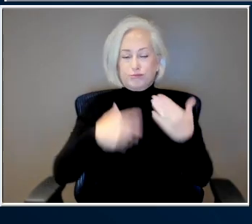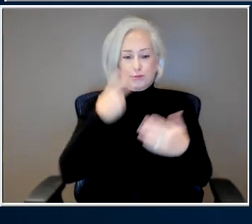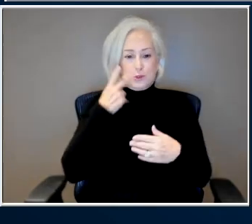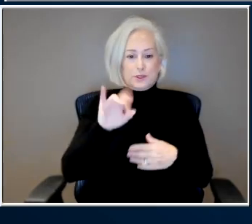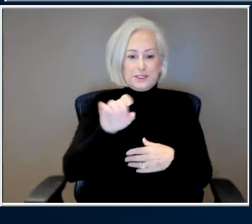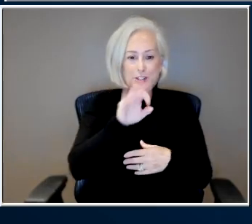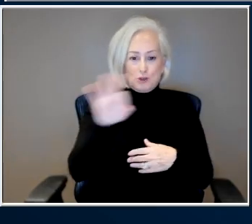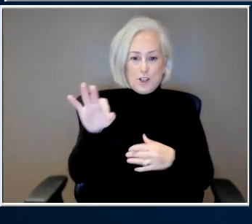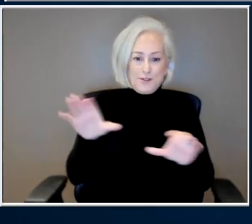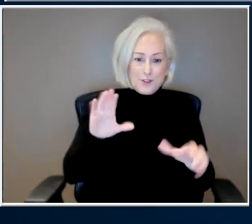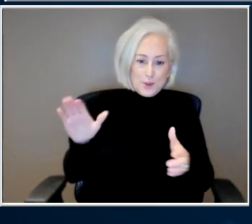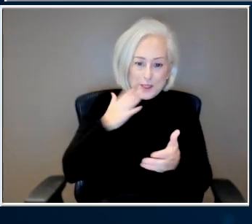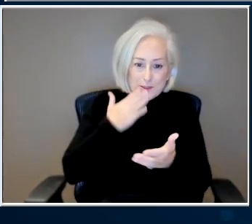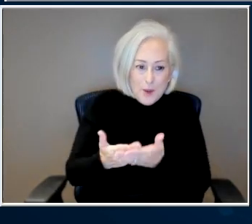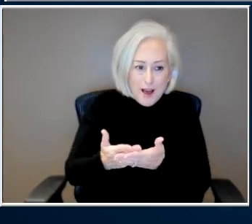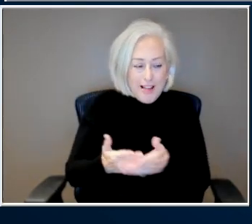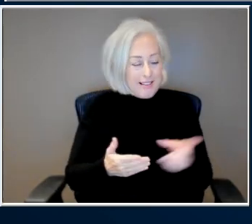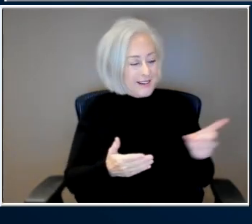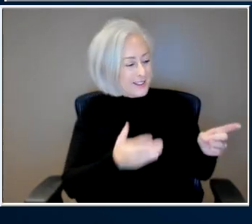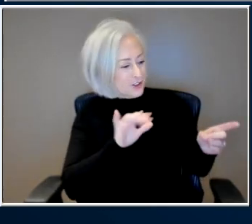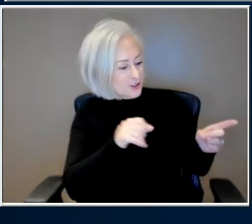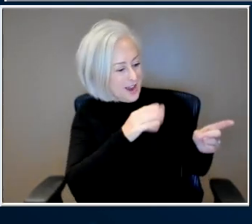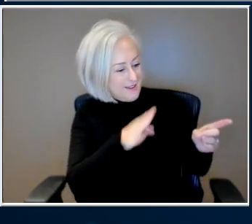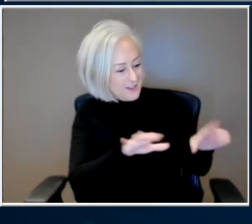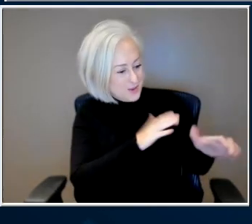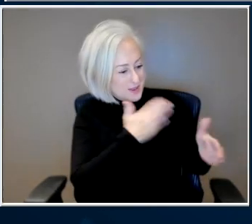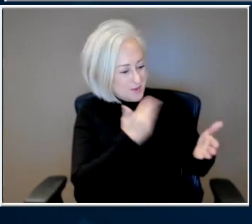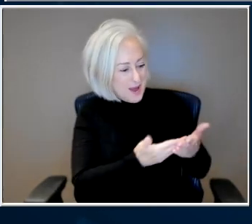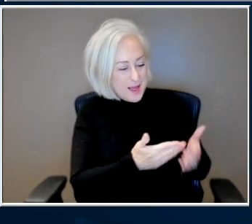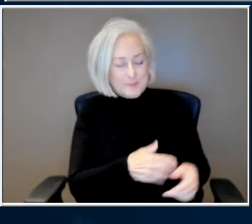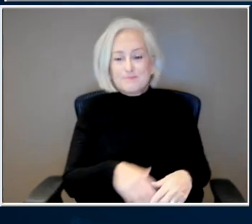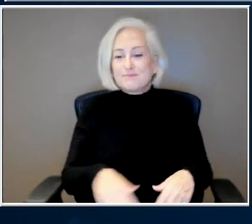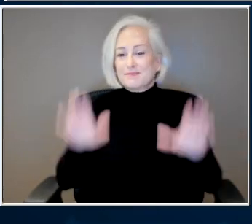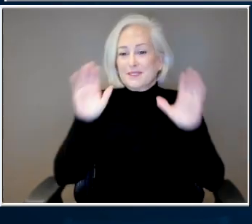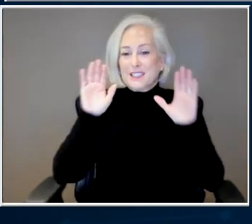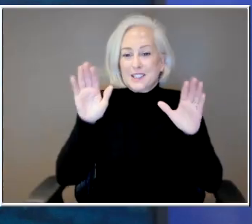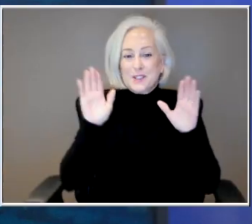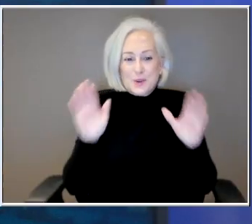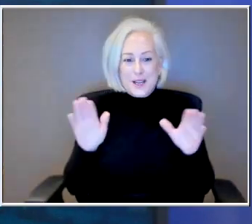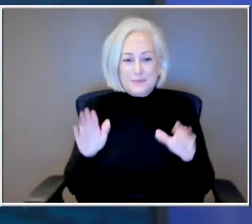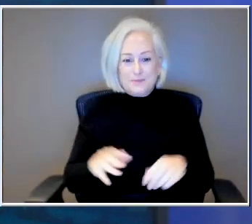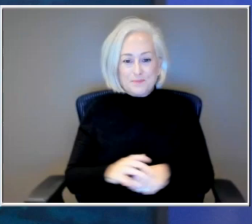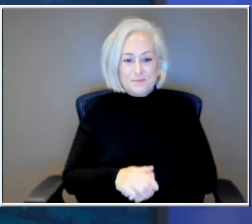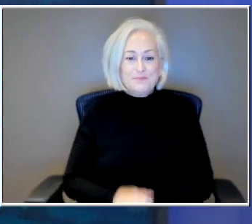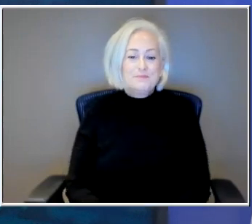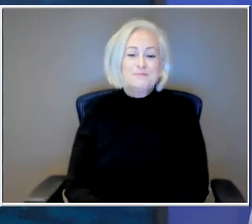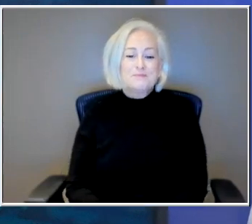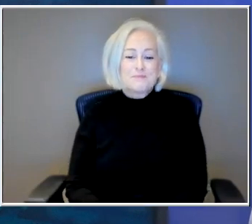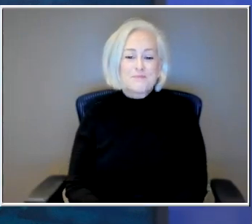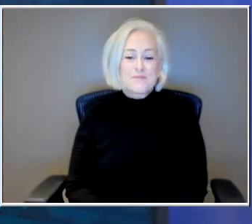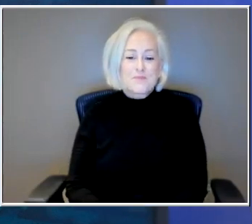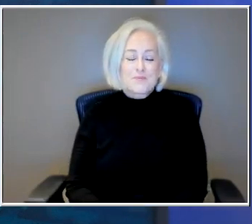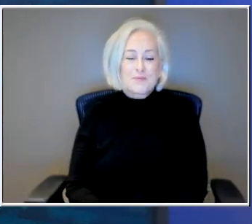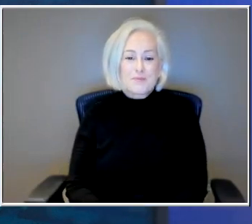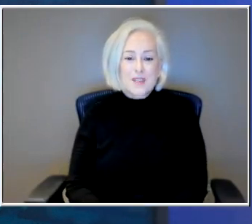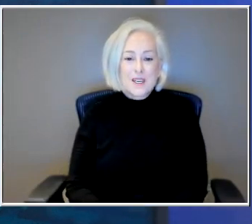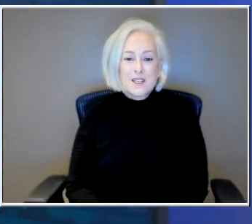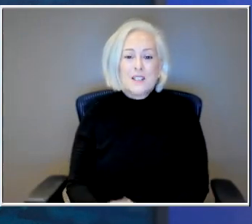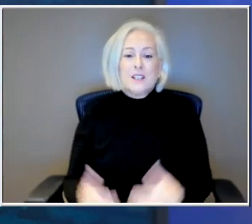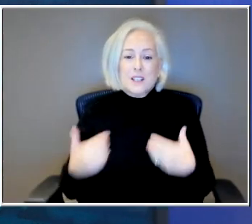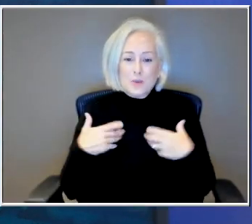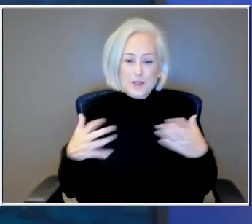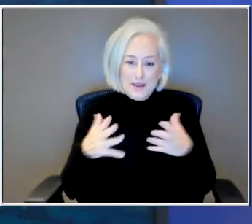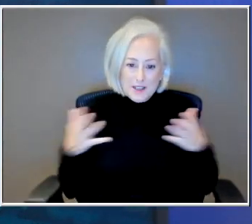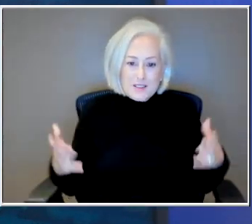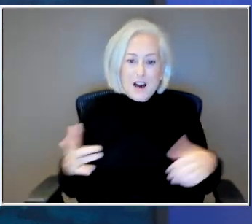Jeff doing well? What's that like? I mean, it's fantastic because we spend a lot of time grinding, doing work,